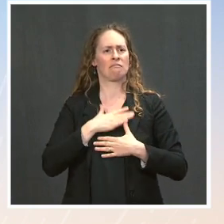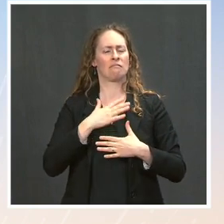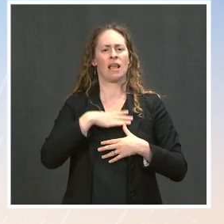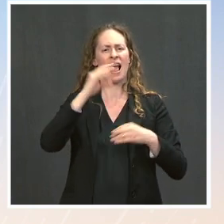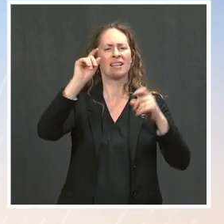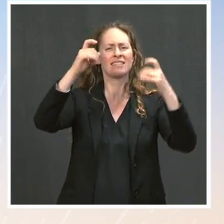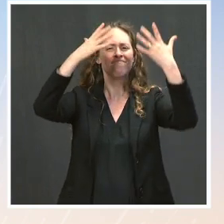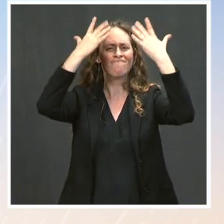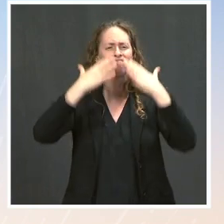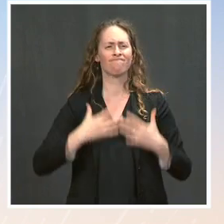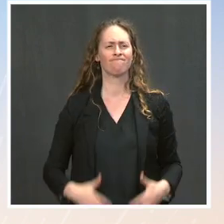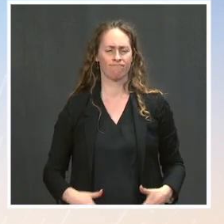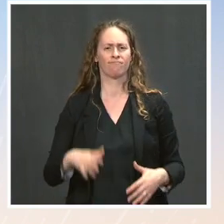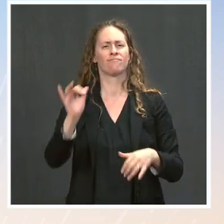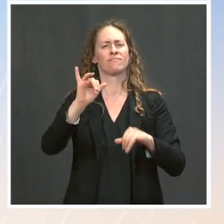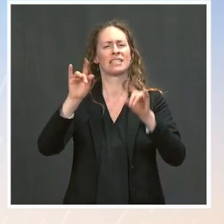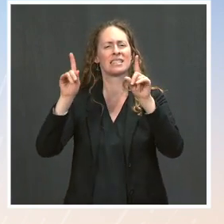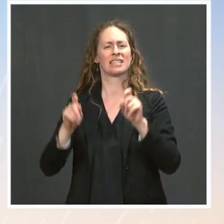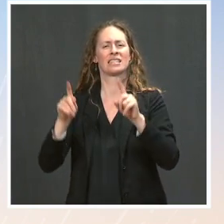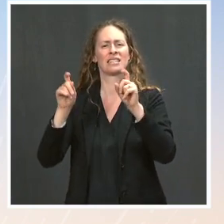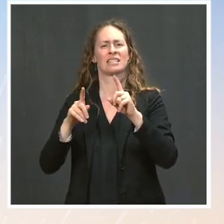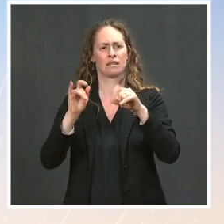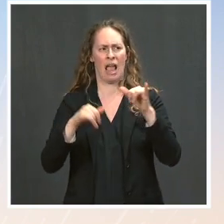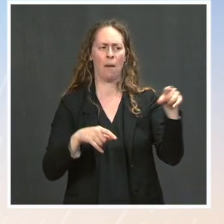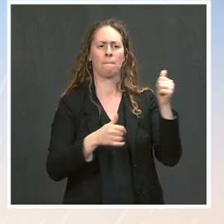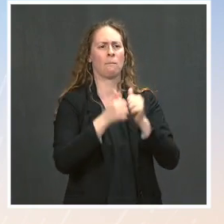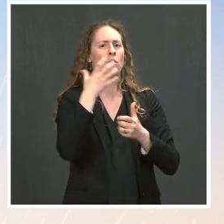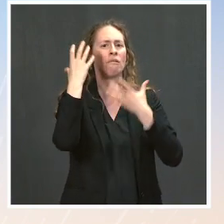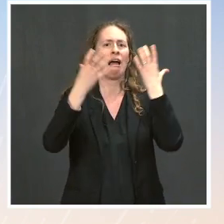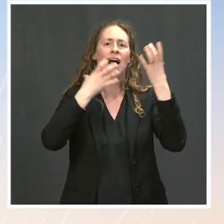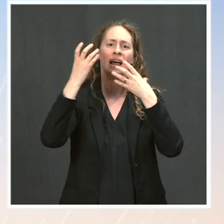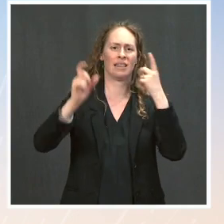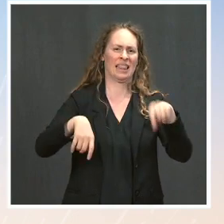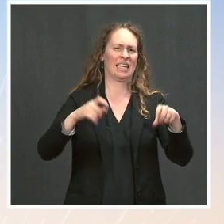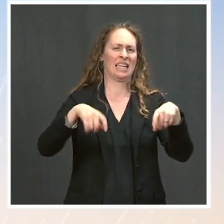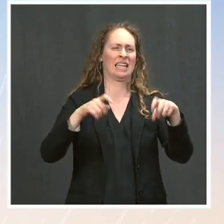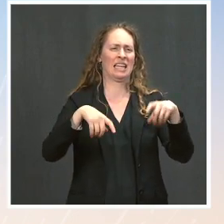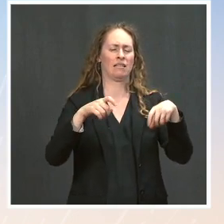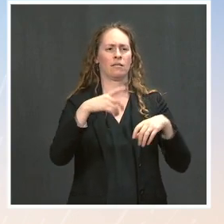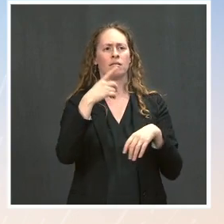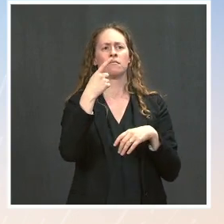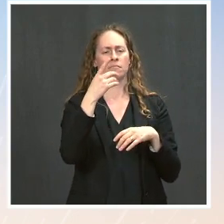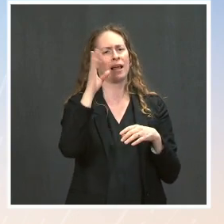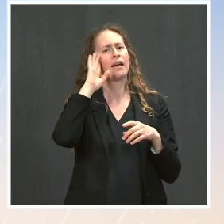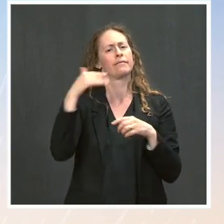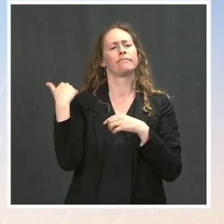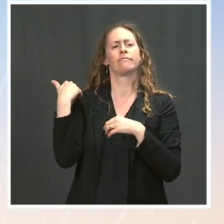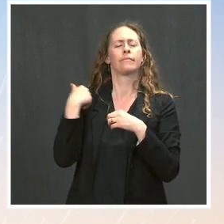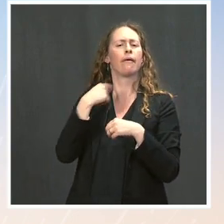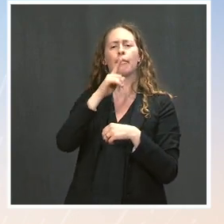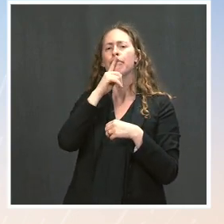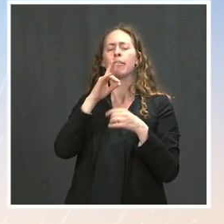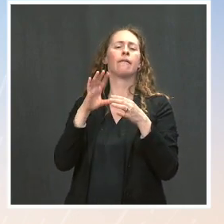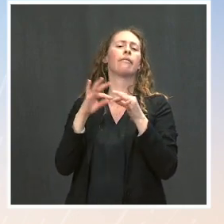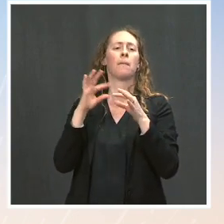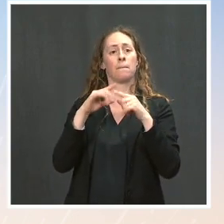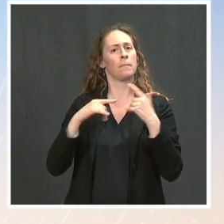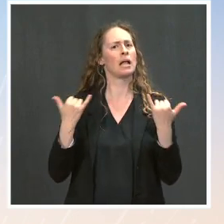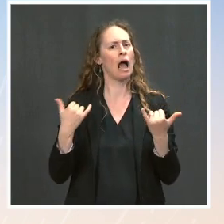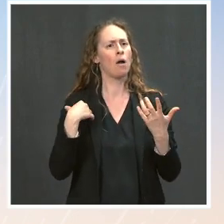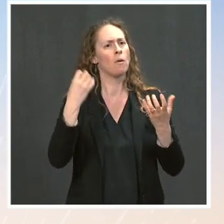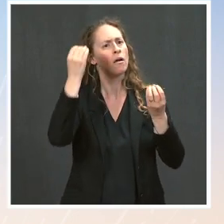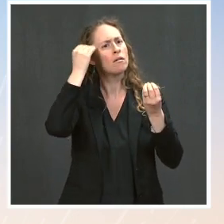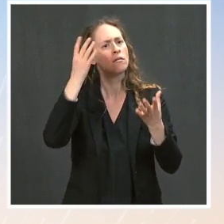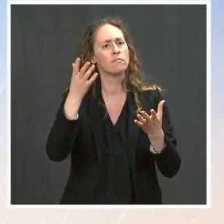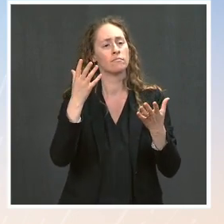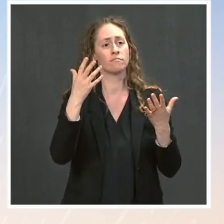other immediate needs they have now. But since I didn't mention this earlier, just to be clear, we have zero doses